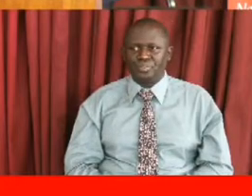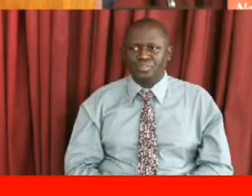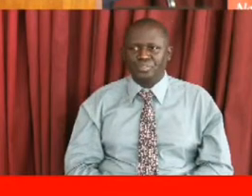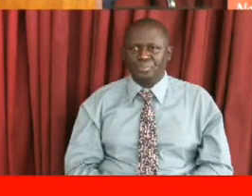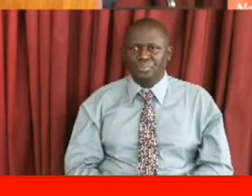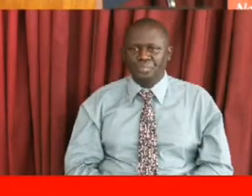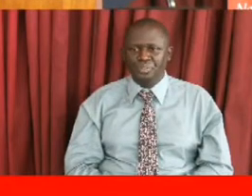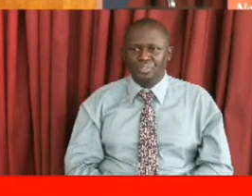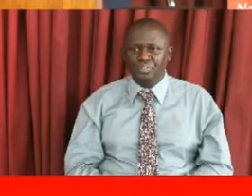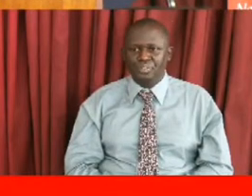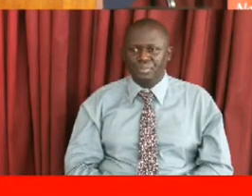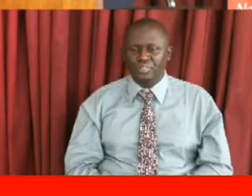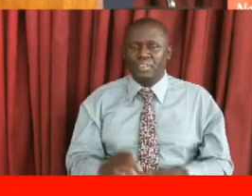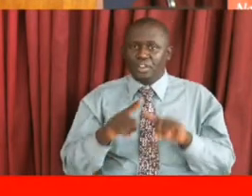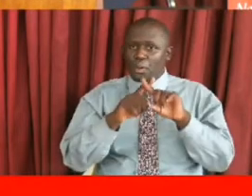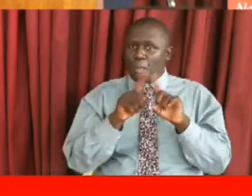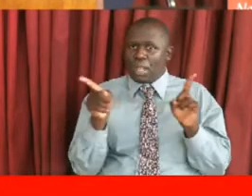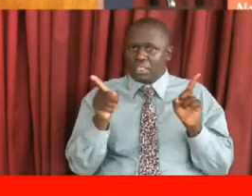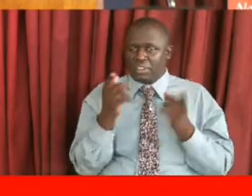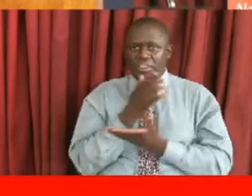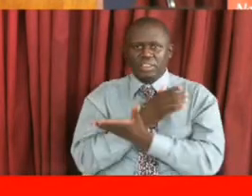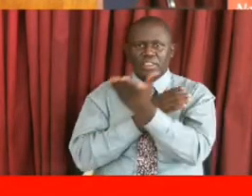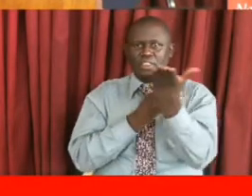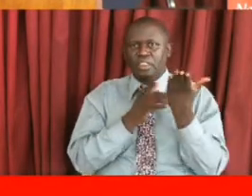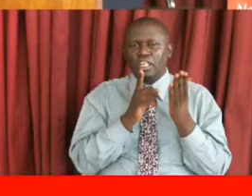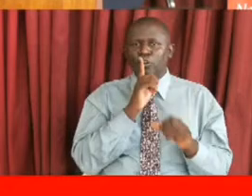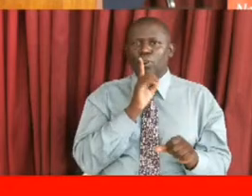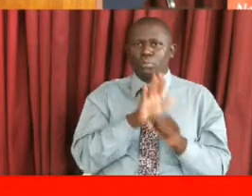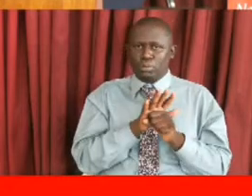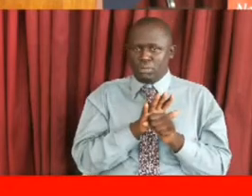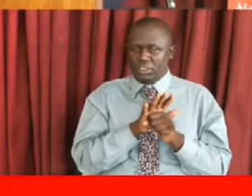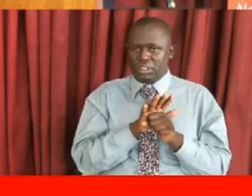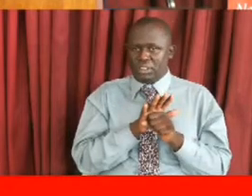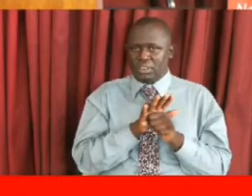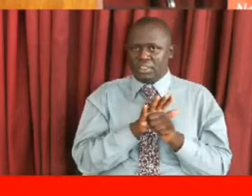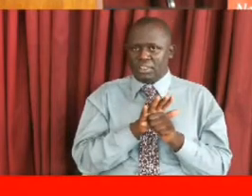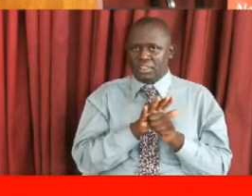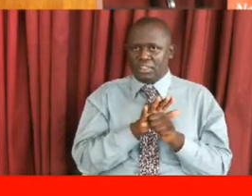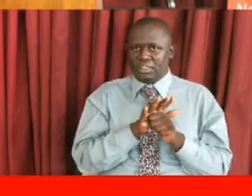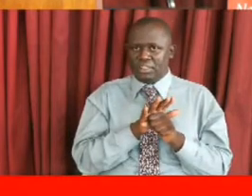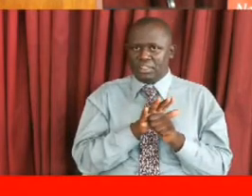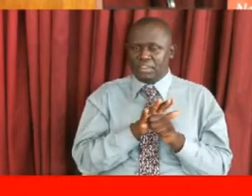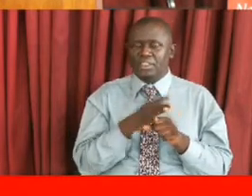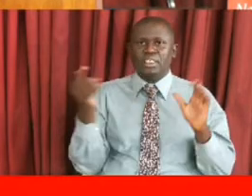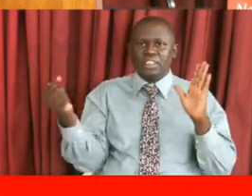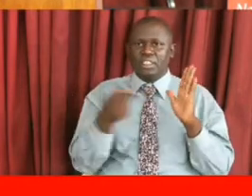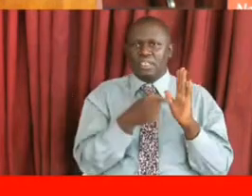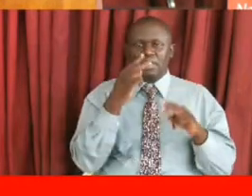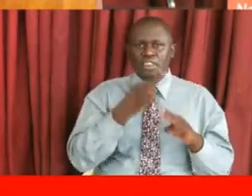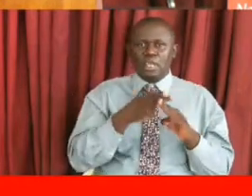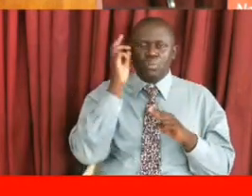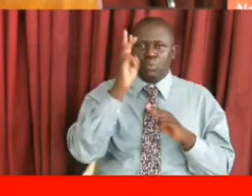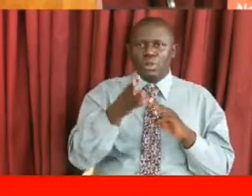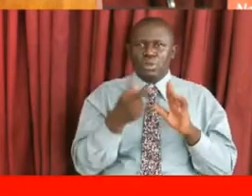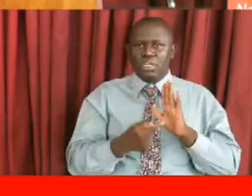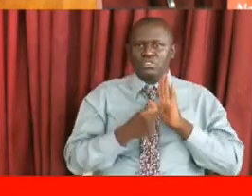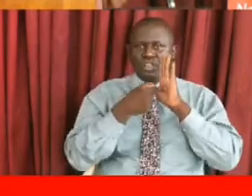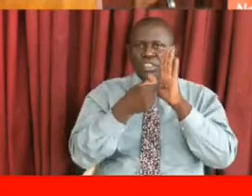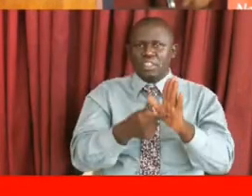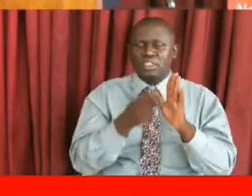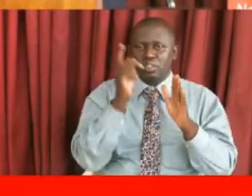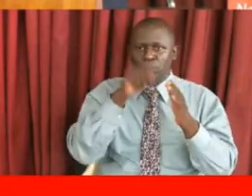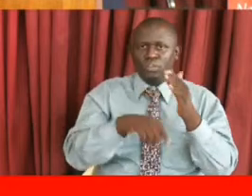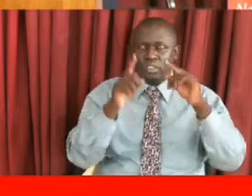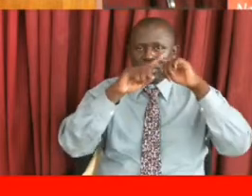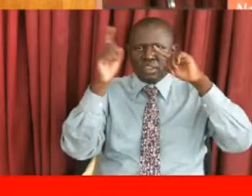amen but there is a promise that this name will be revealed in the Thunders so if you